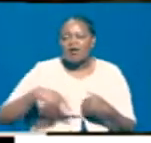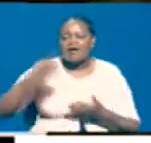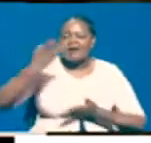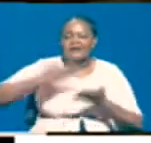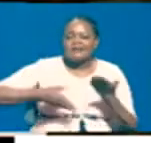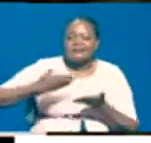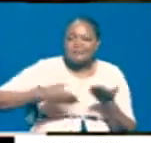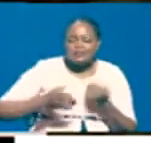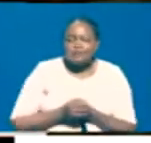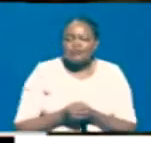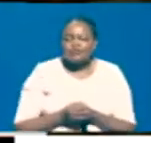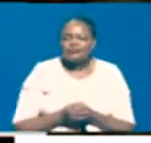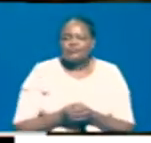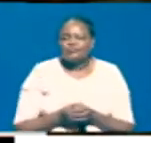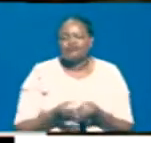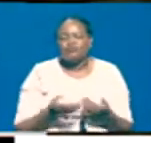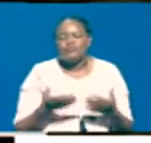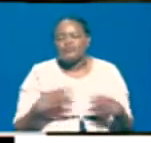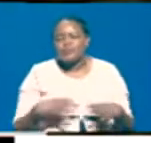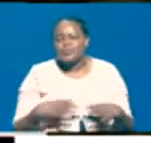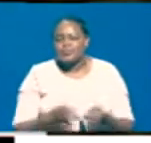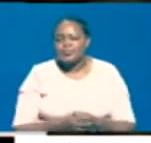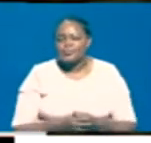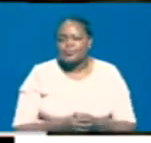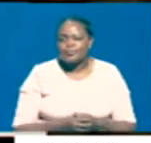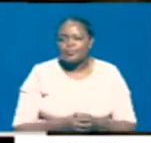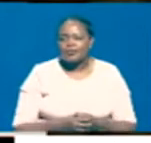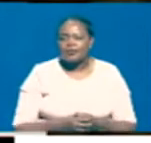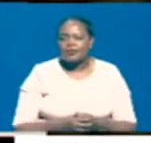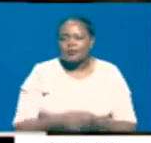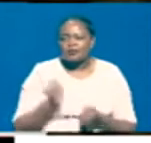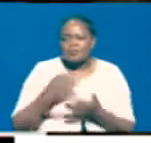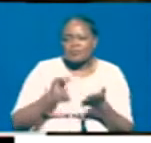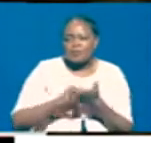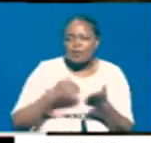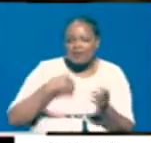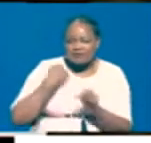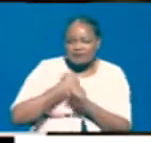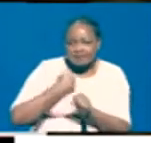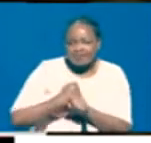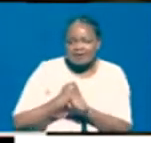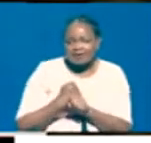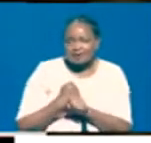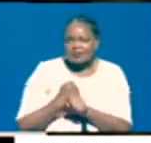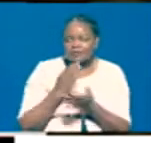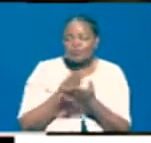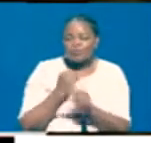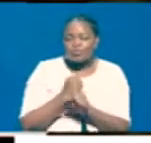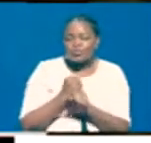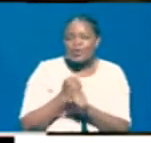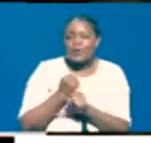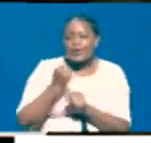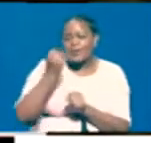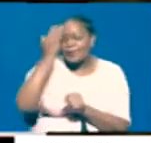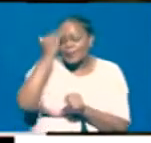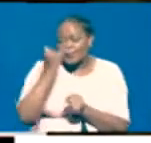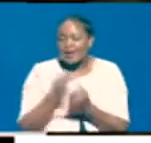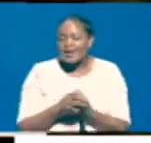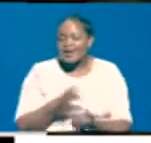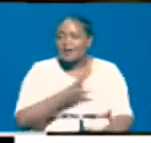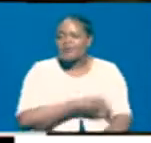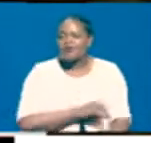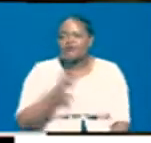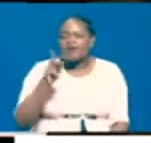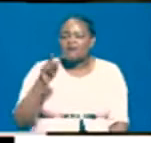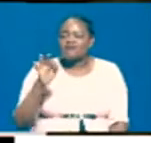of our human resource. And that is something that we have done. It was done by entire internal capacity by the Kenya Forest